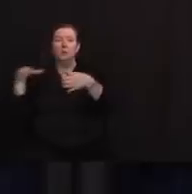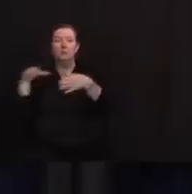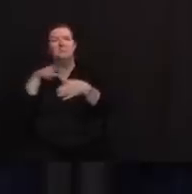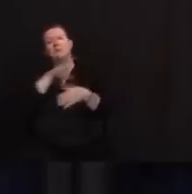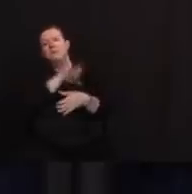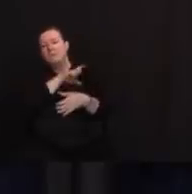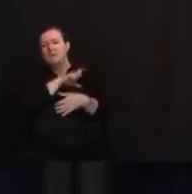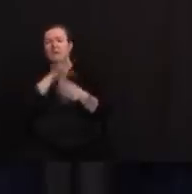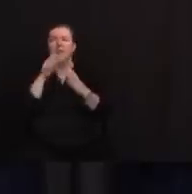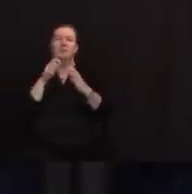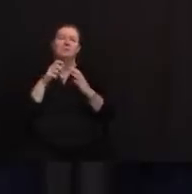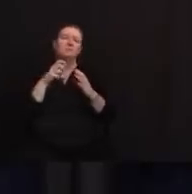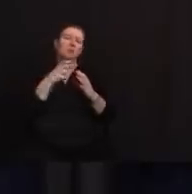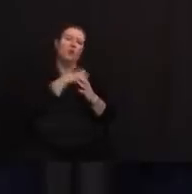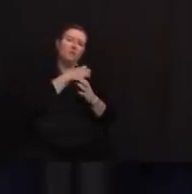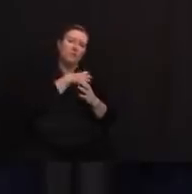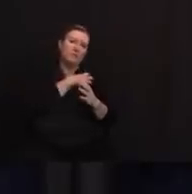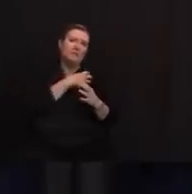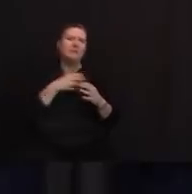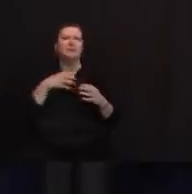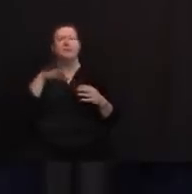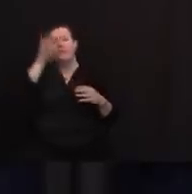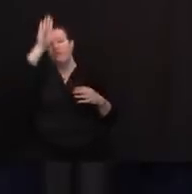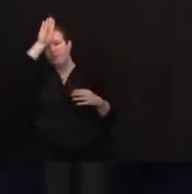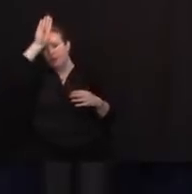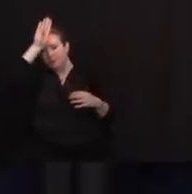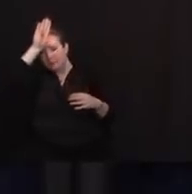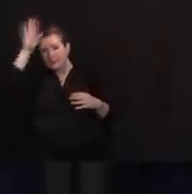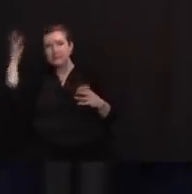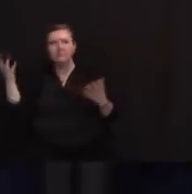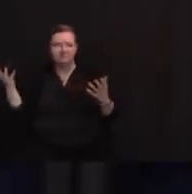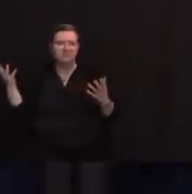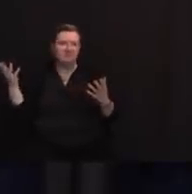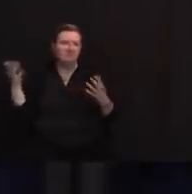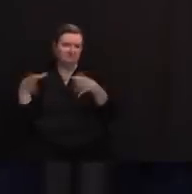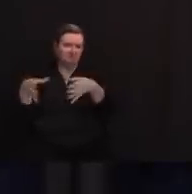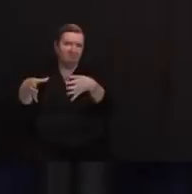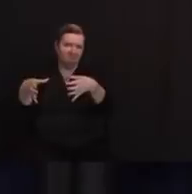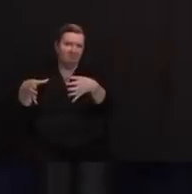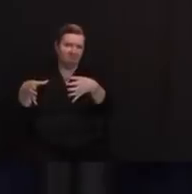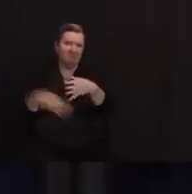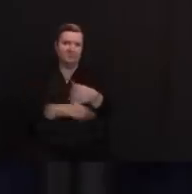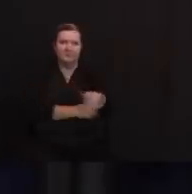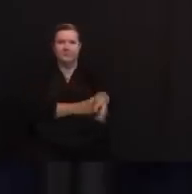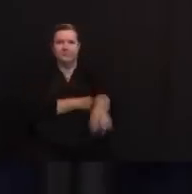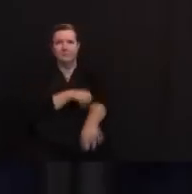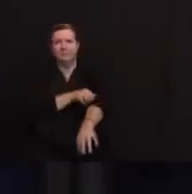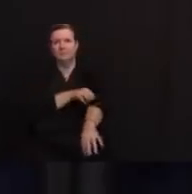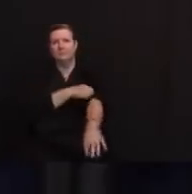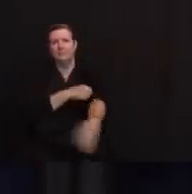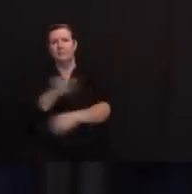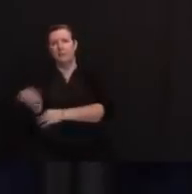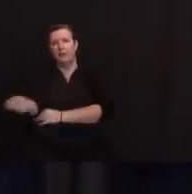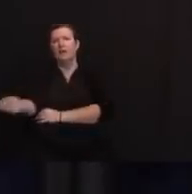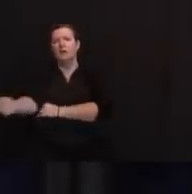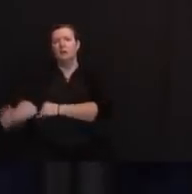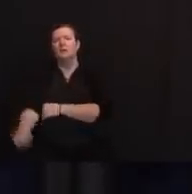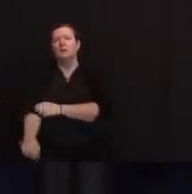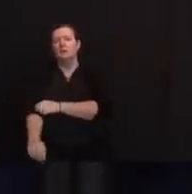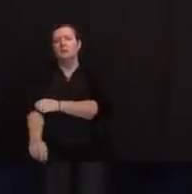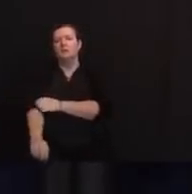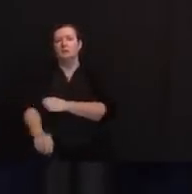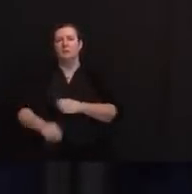enforcement and fire professionals. That is sworn law enforcement and fire